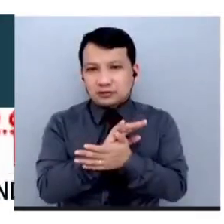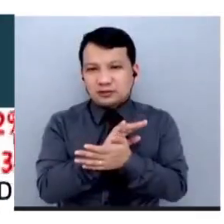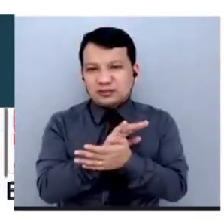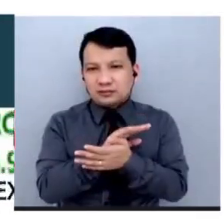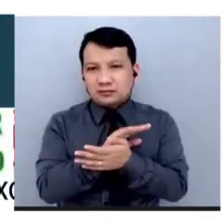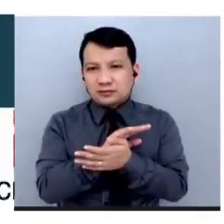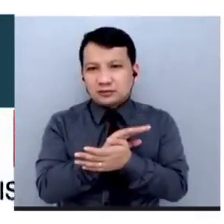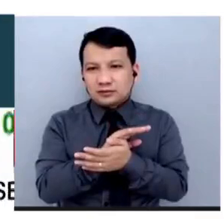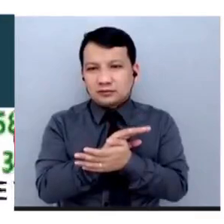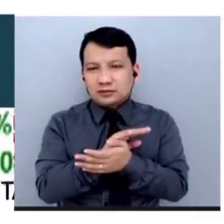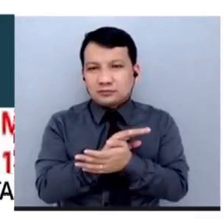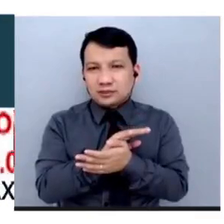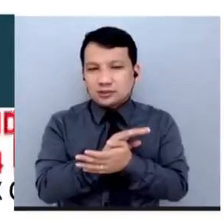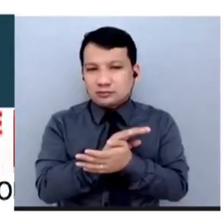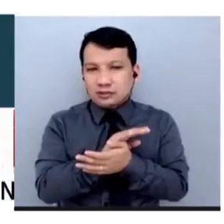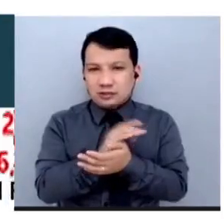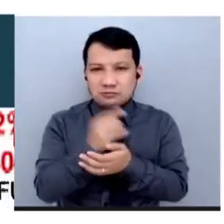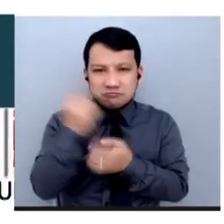a prime